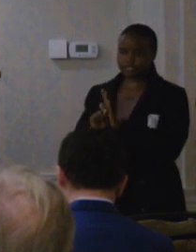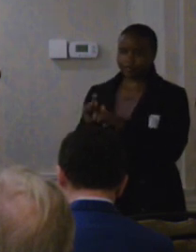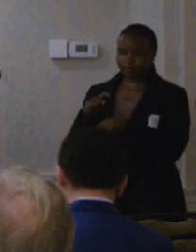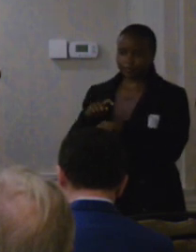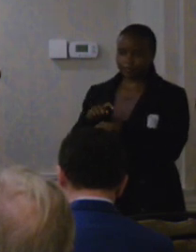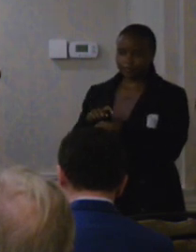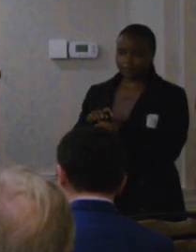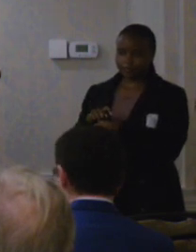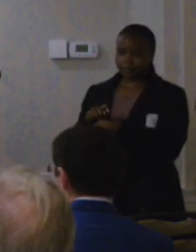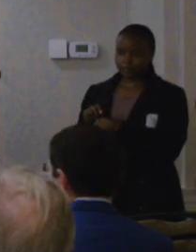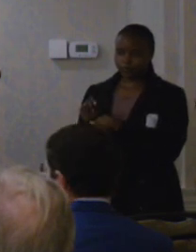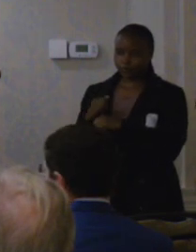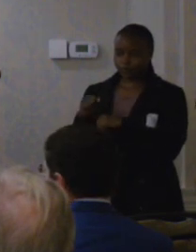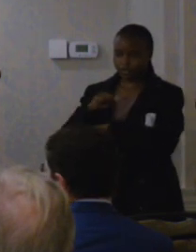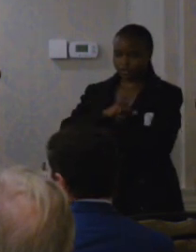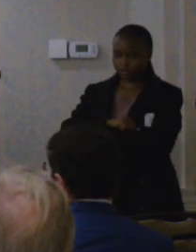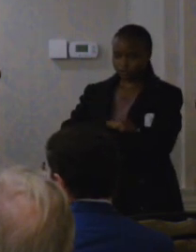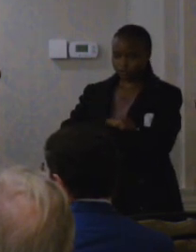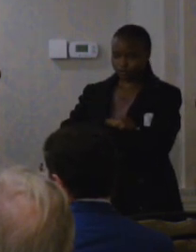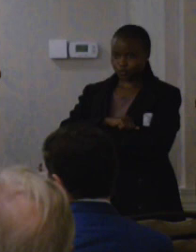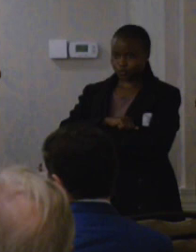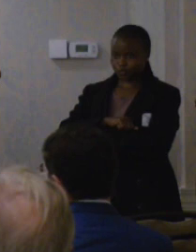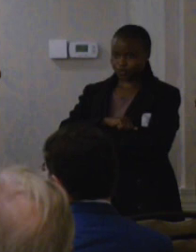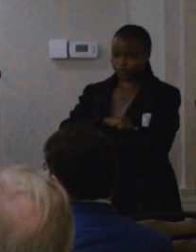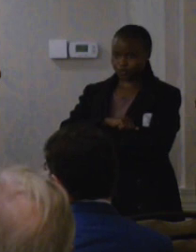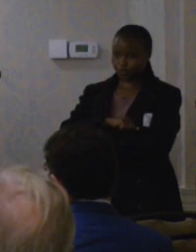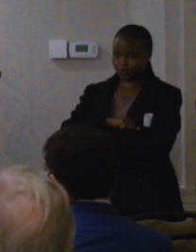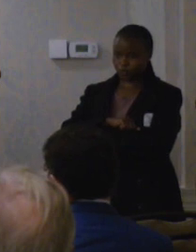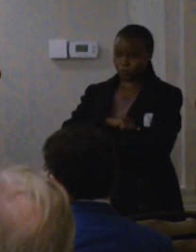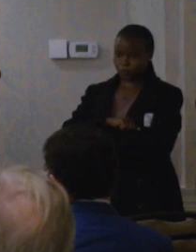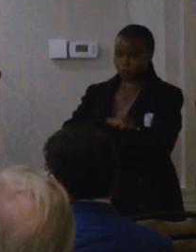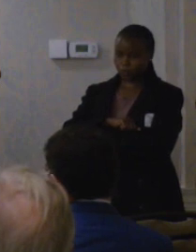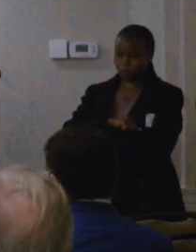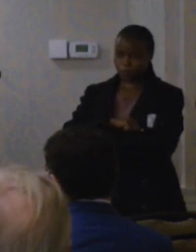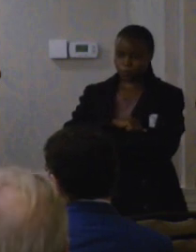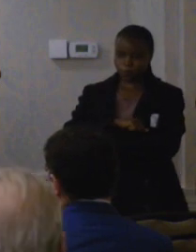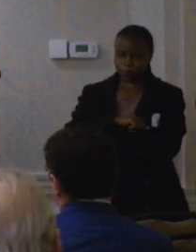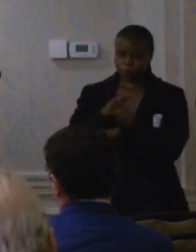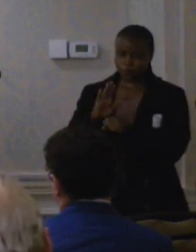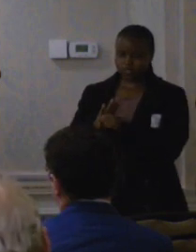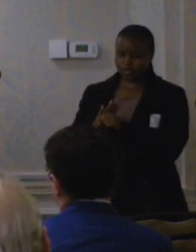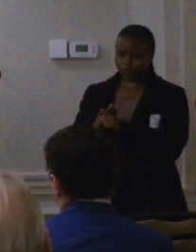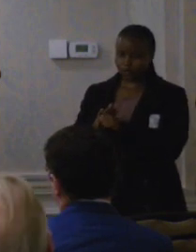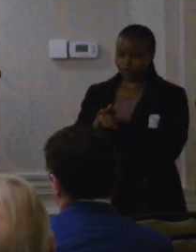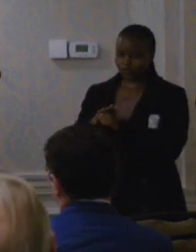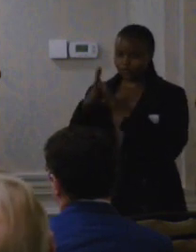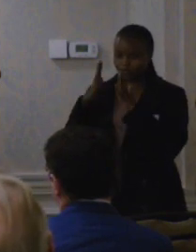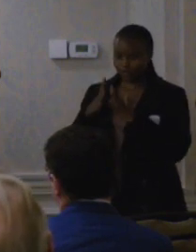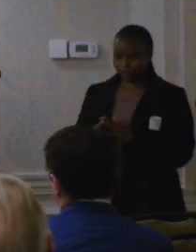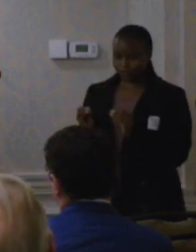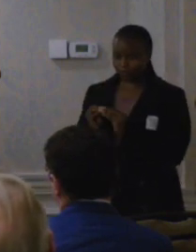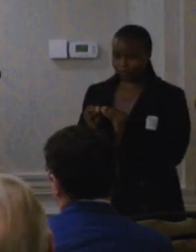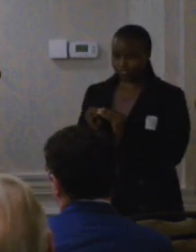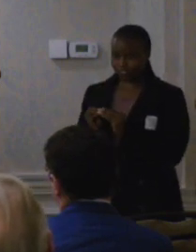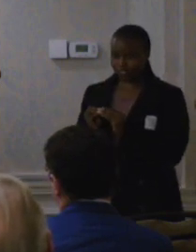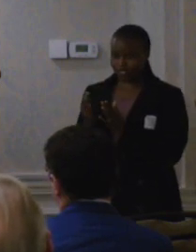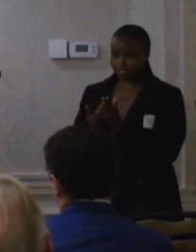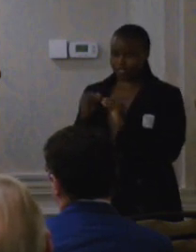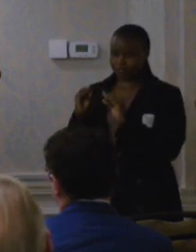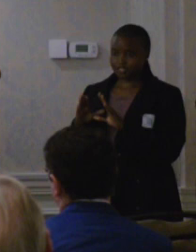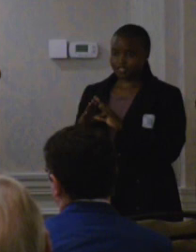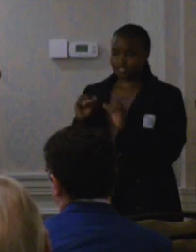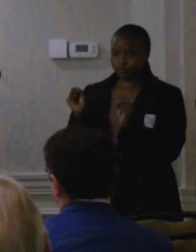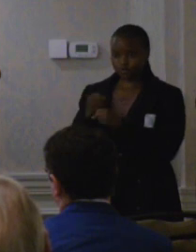the school tend to be organize a lot of the in-person meeting, and some teachers, there may be some reason they